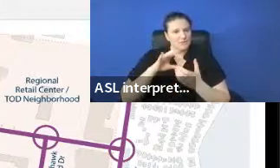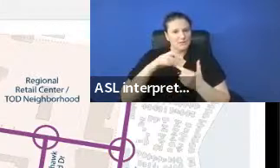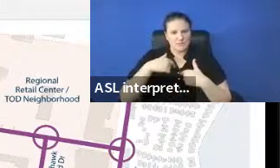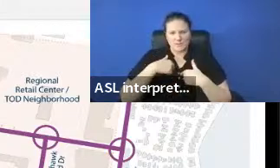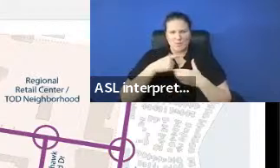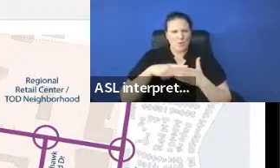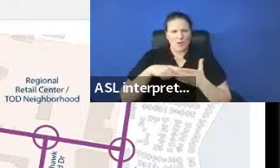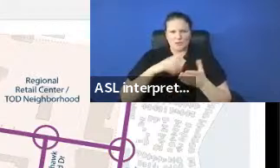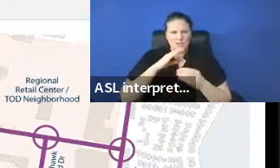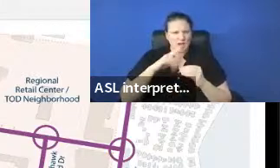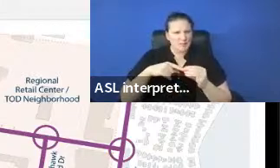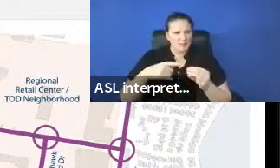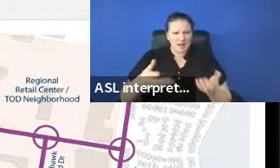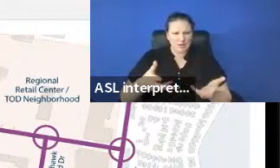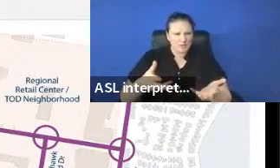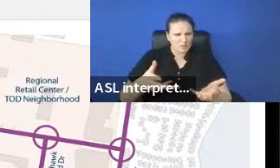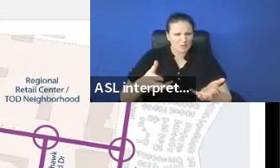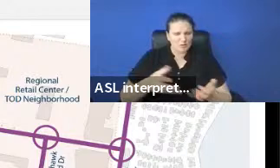you're talking about.